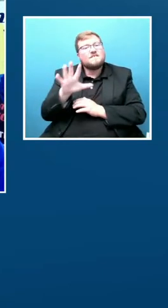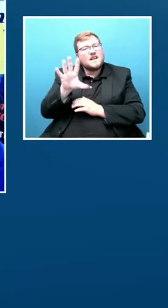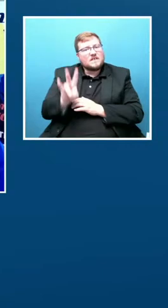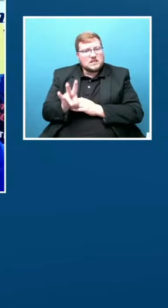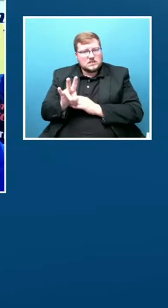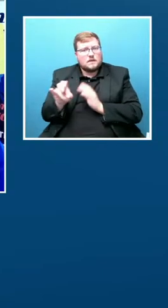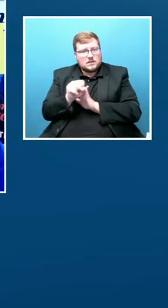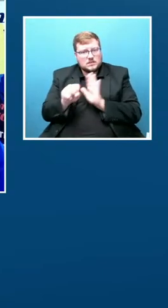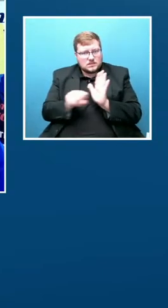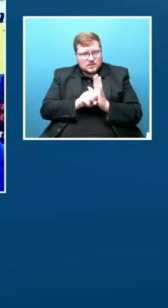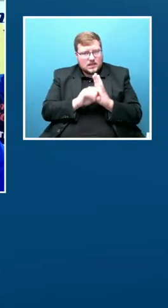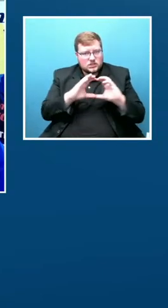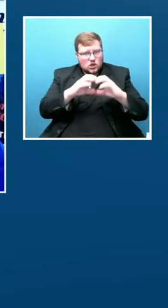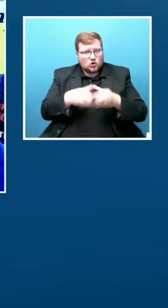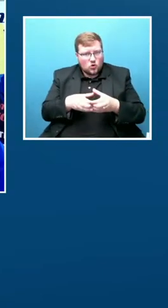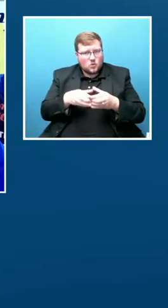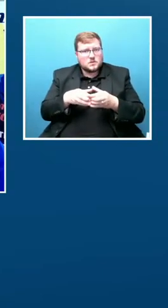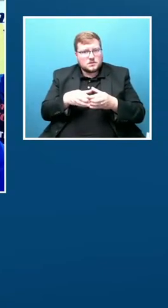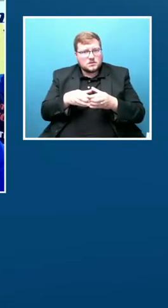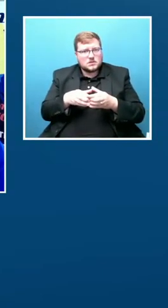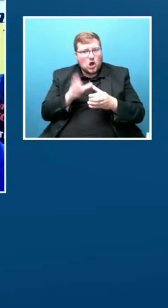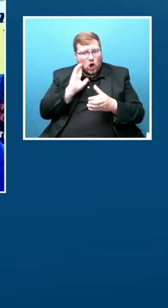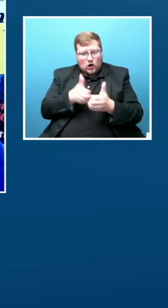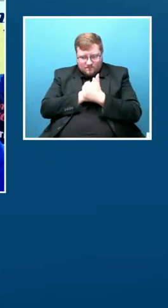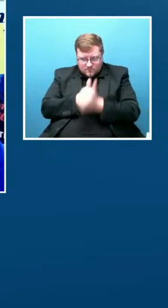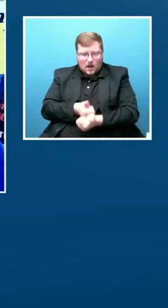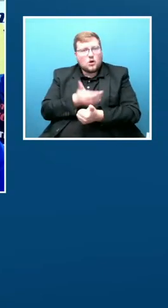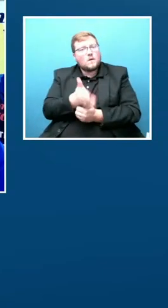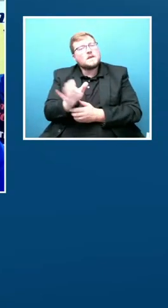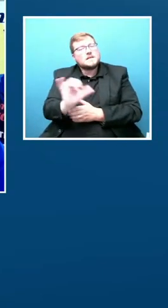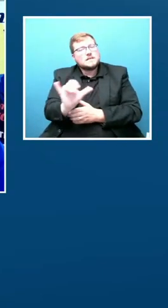territories in this union of ours.